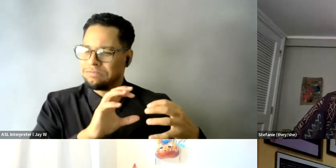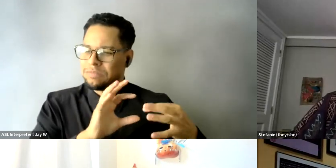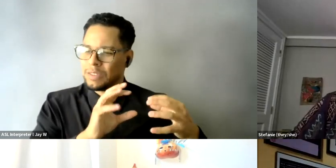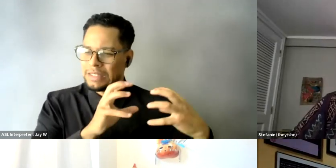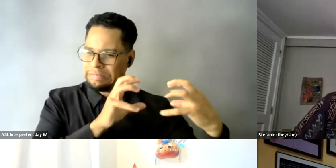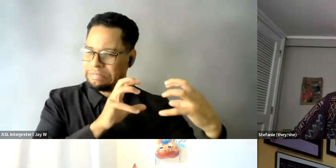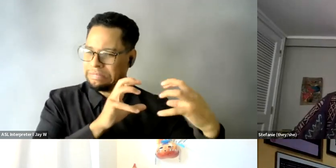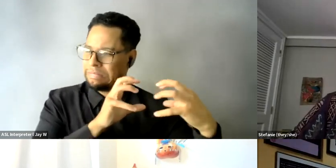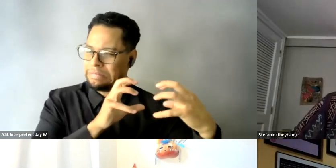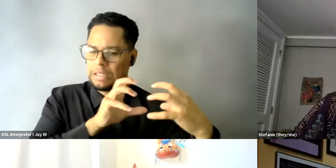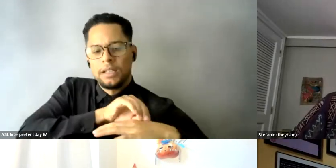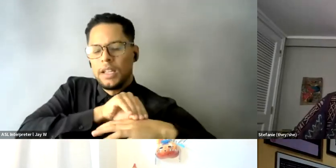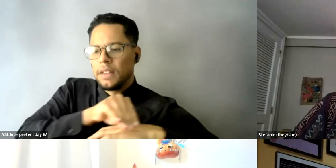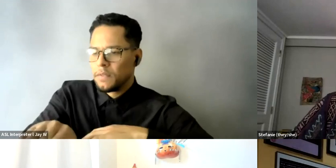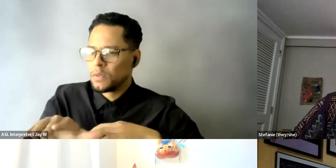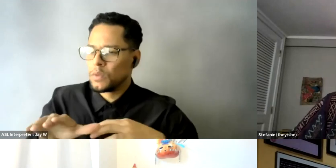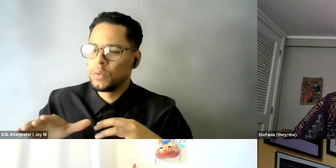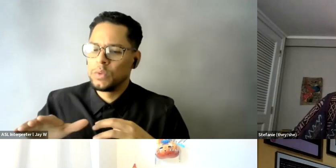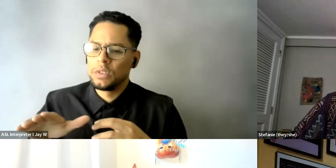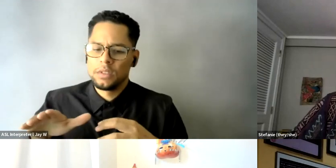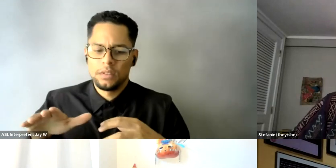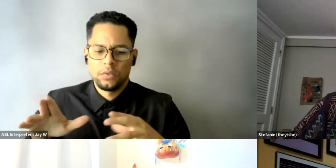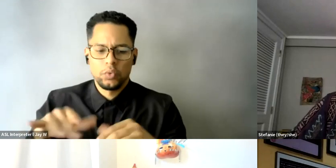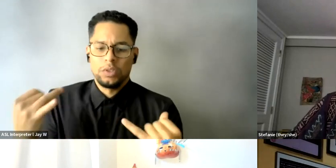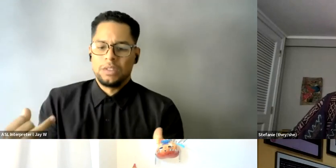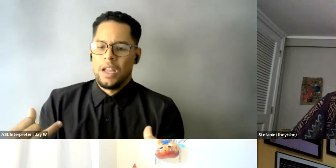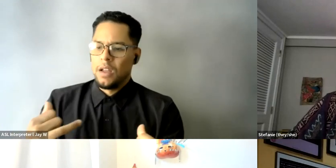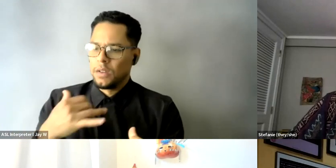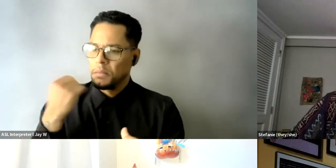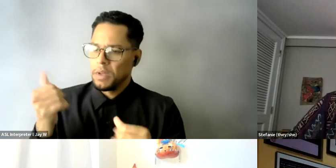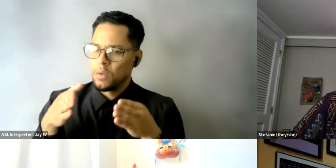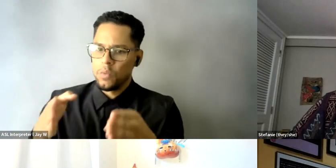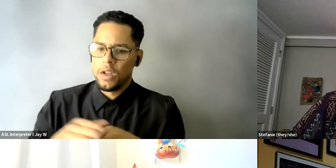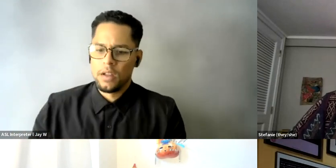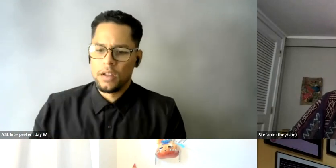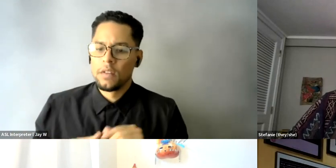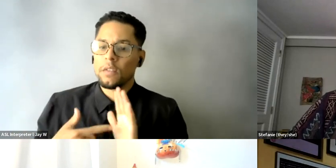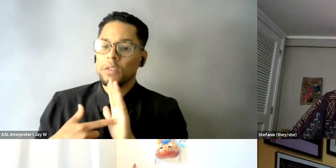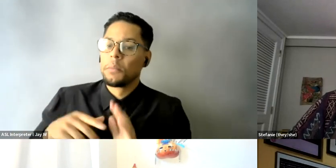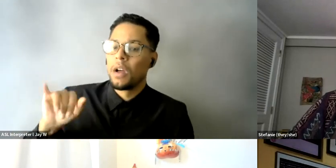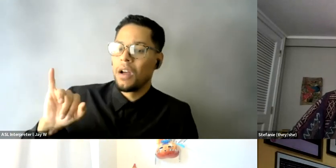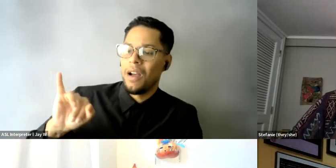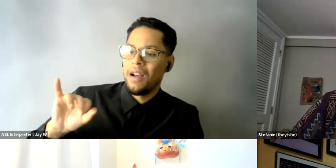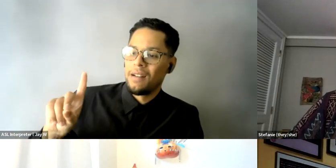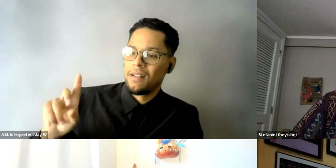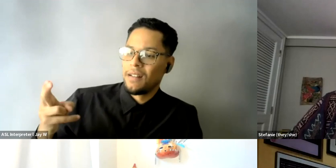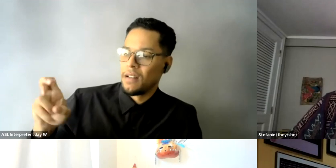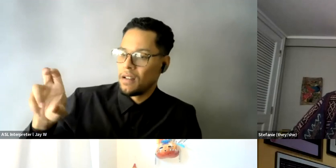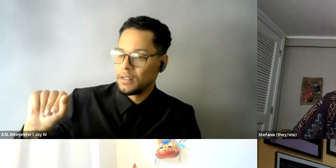say that looking at the way that IDHA as an organization, where like I'm not like I'm